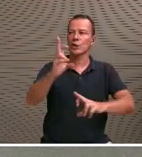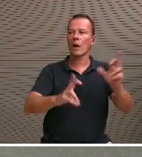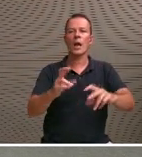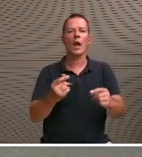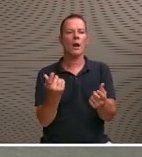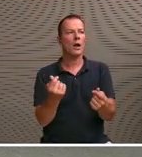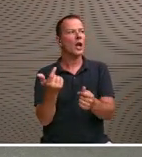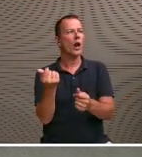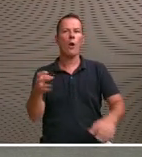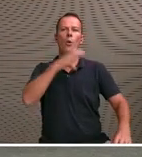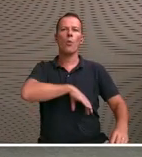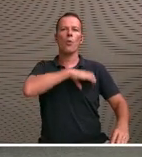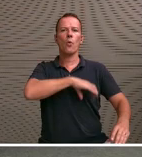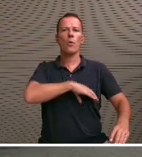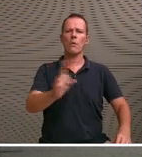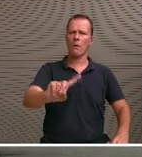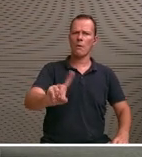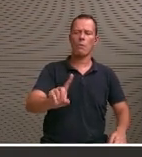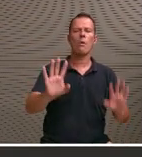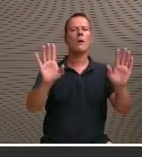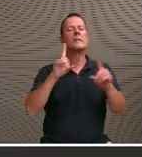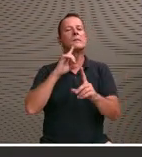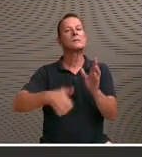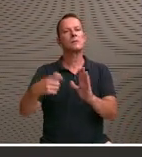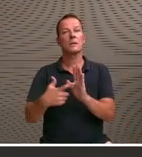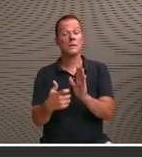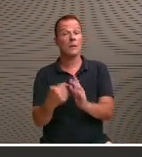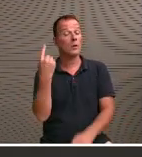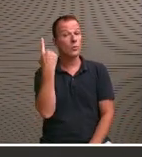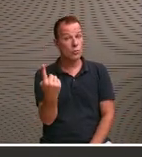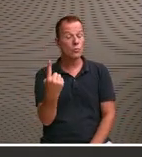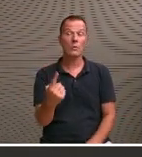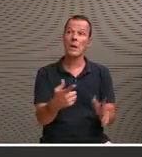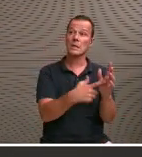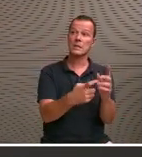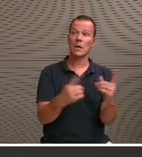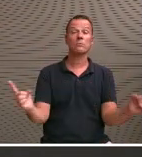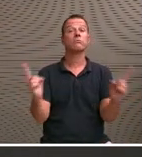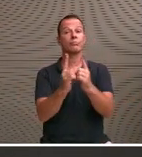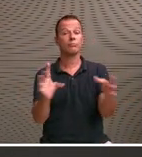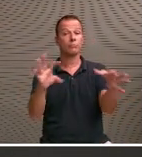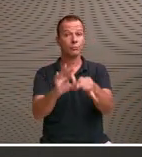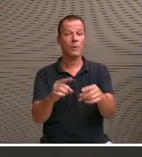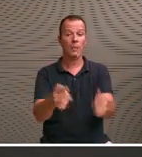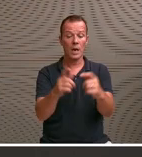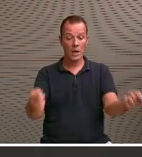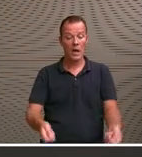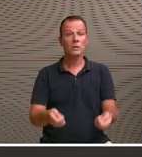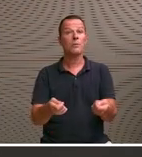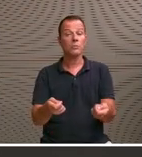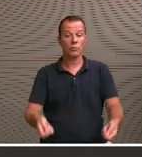Indeed, one will be necessary for the other. The scale of the necessary investment is sufficient to